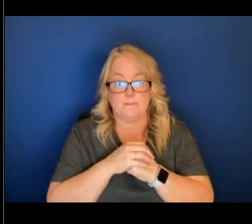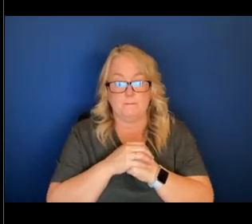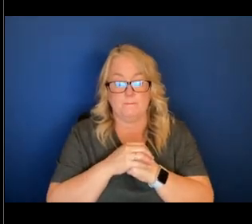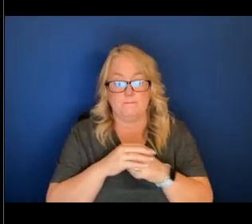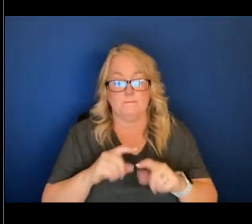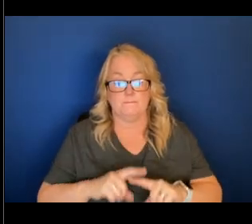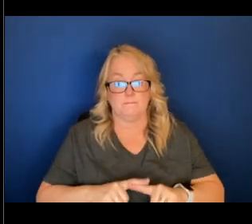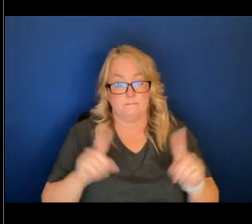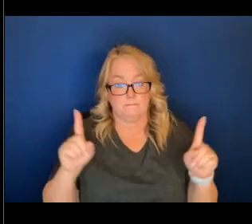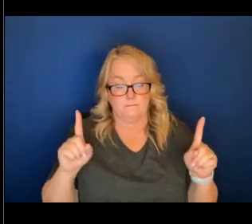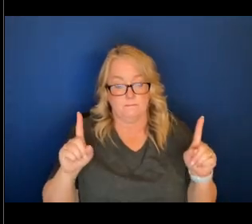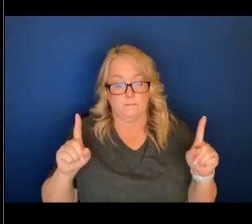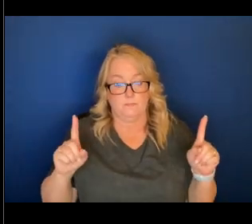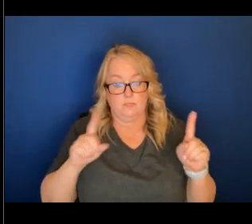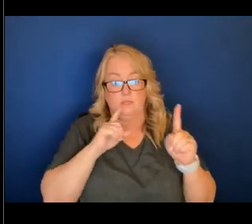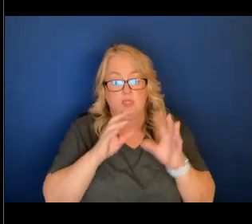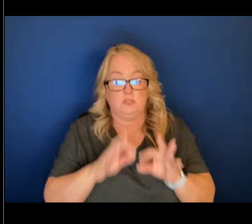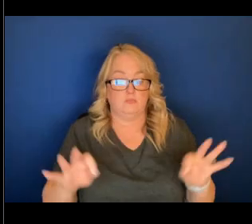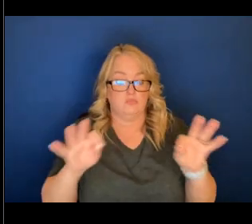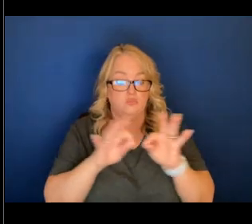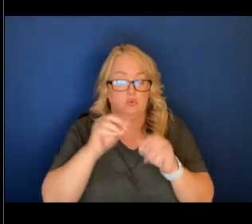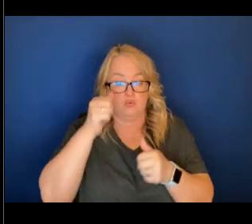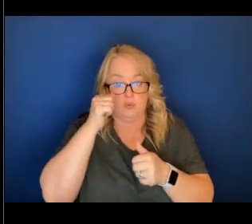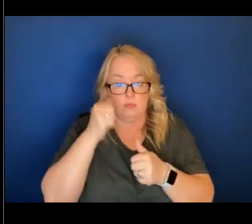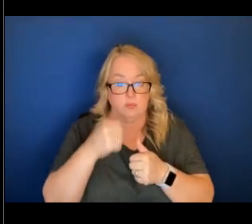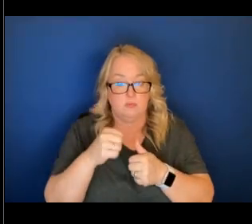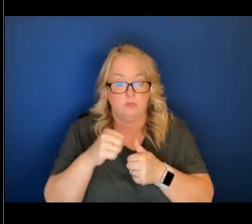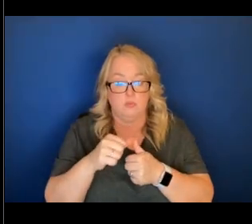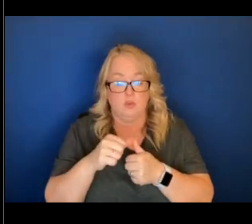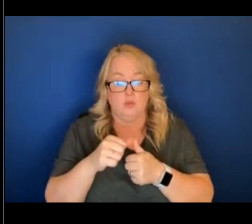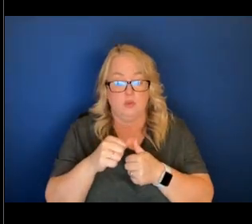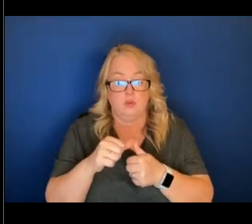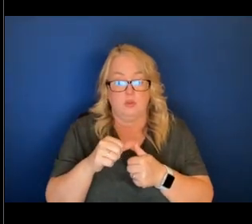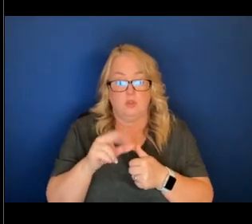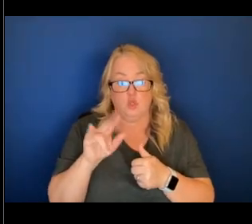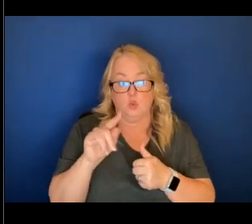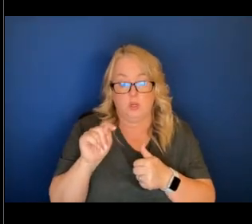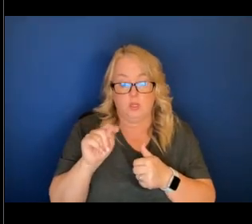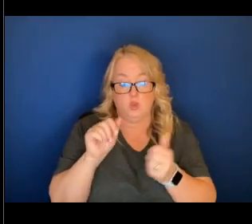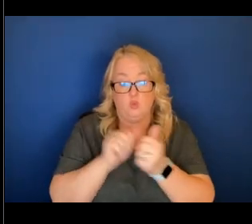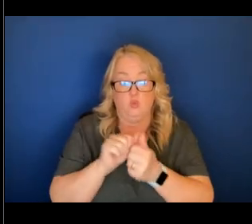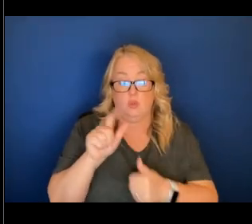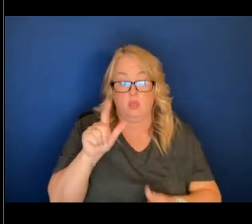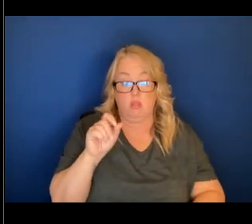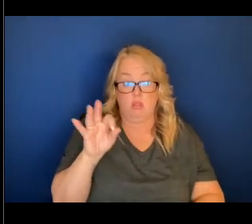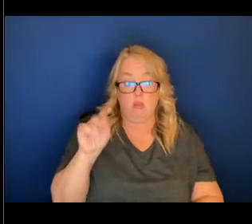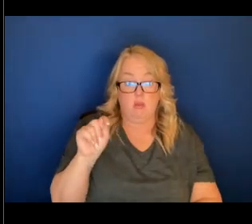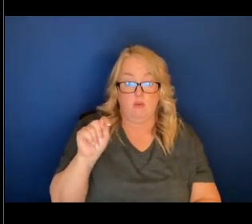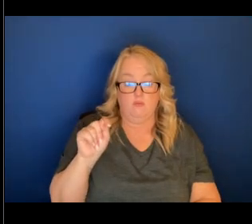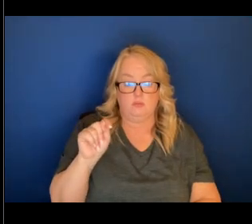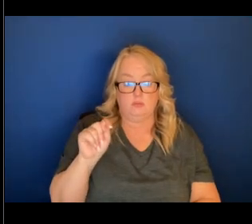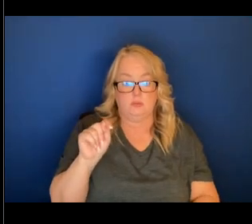But it is important to remember, a unit with a loft may not also have a sunken